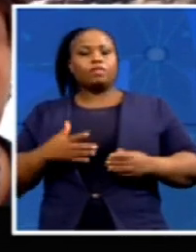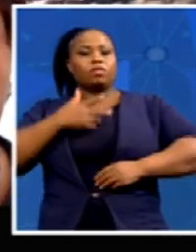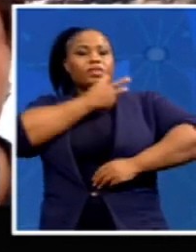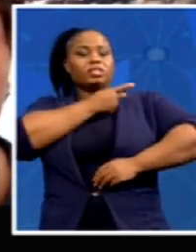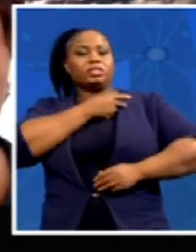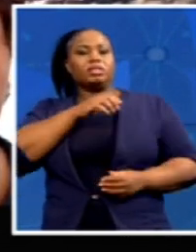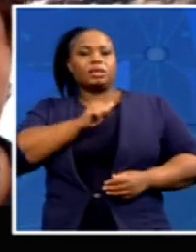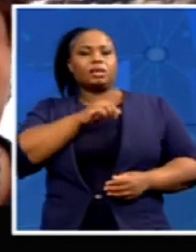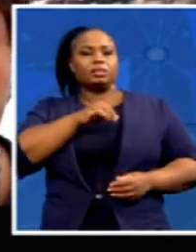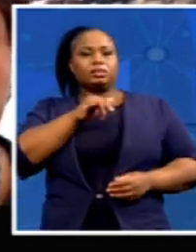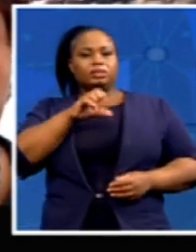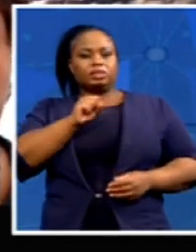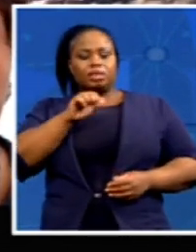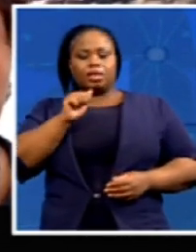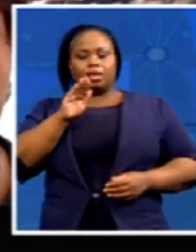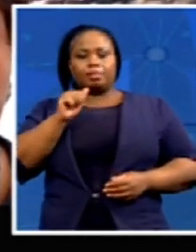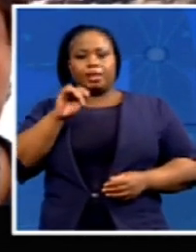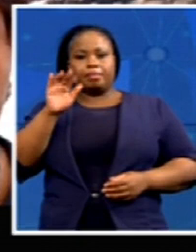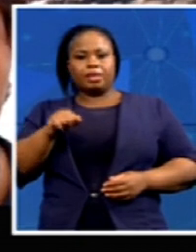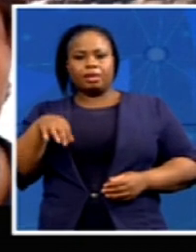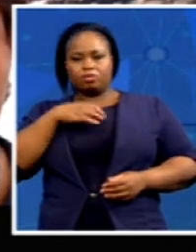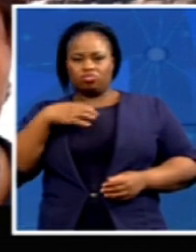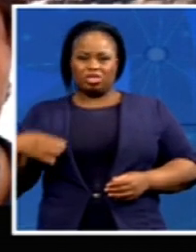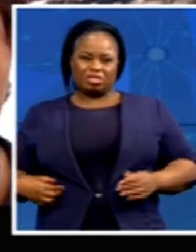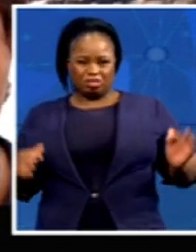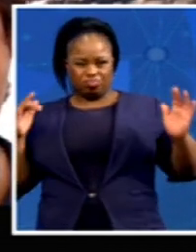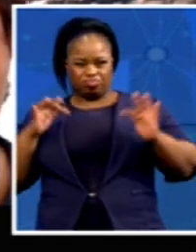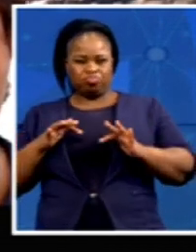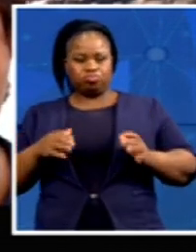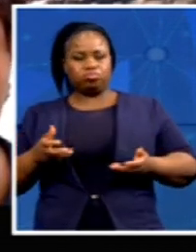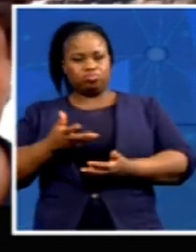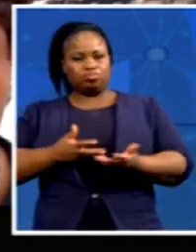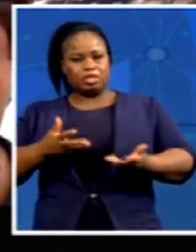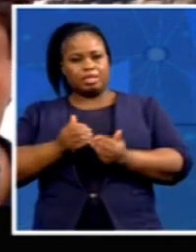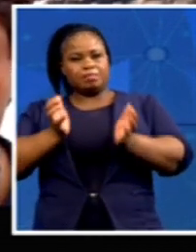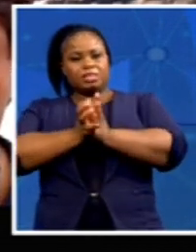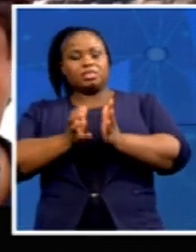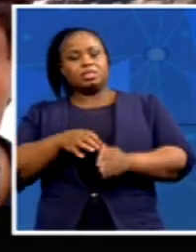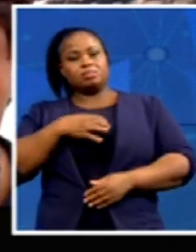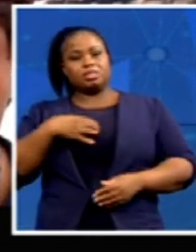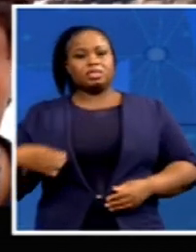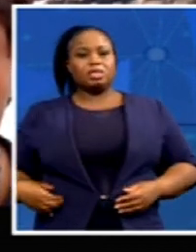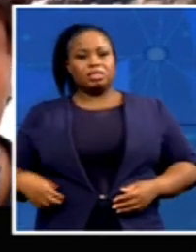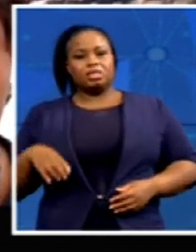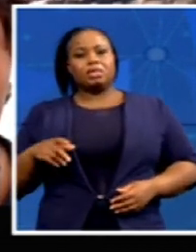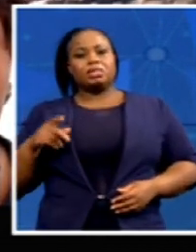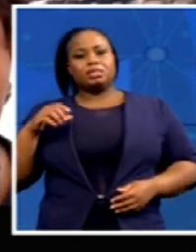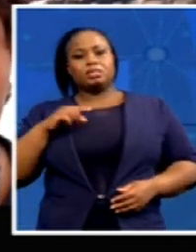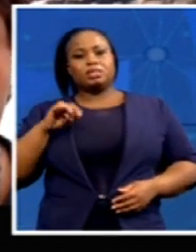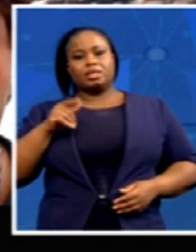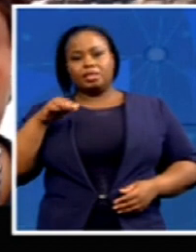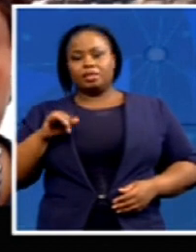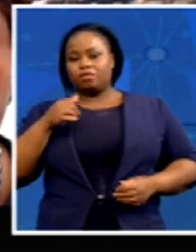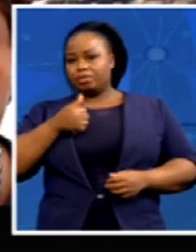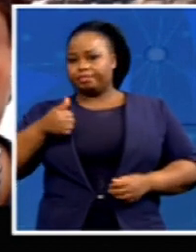that meeting. And at the end of that meeting, President Tshisekedi, as the chair of the African Union, launched the Partnership for African